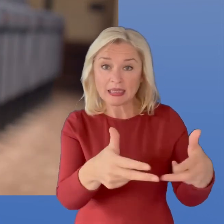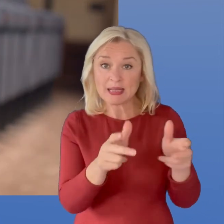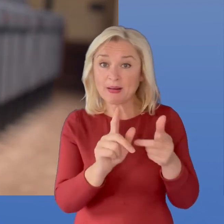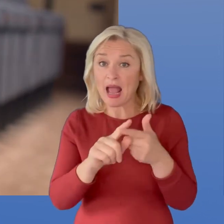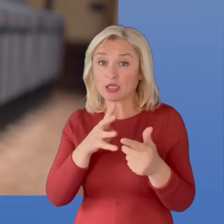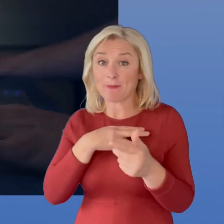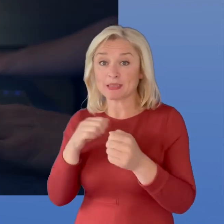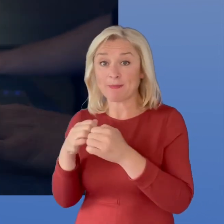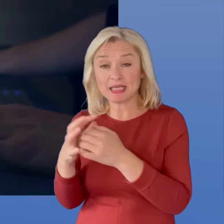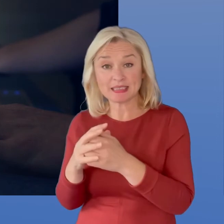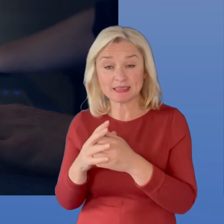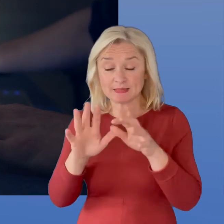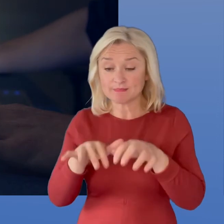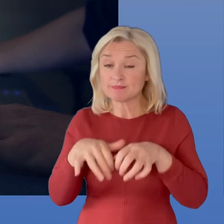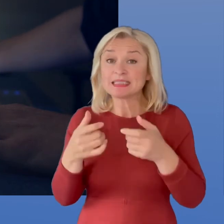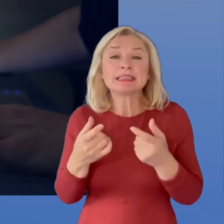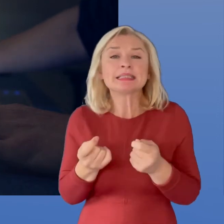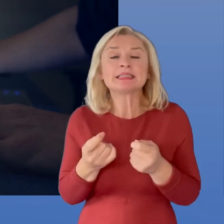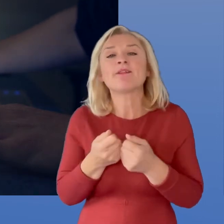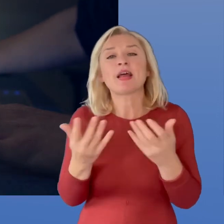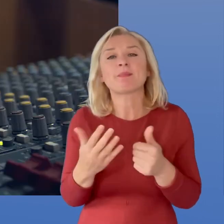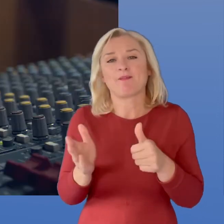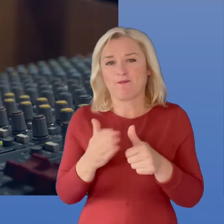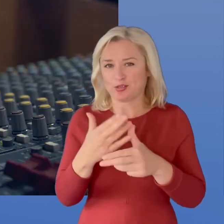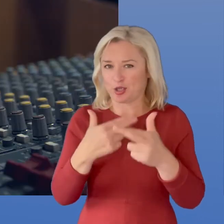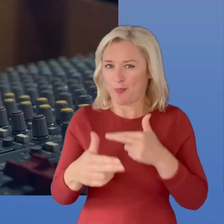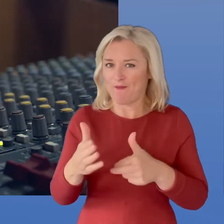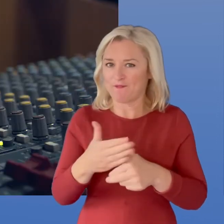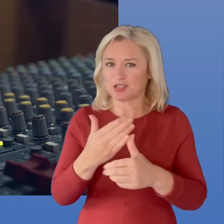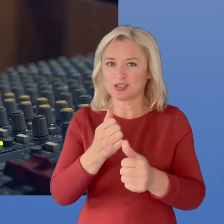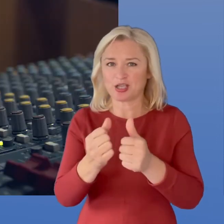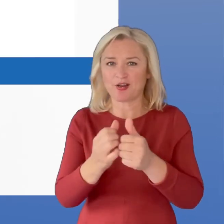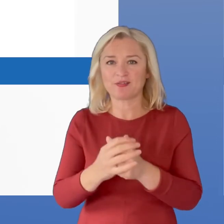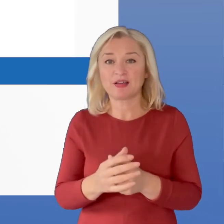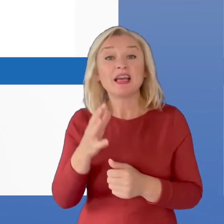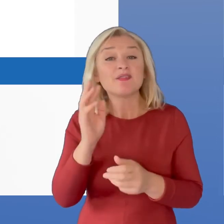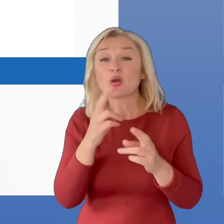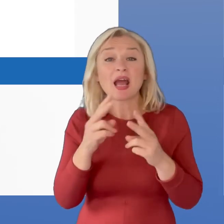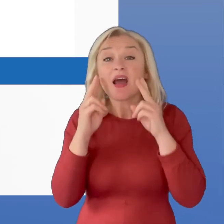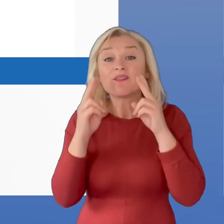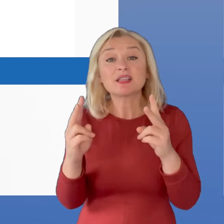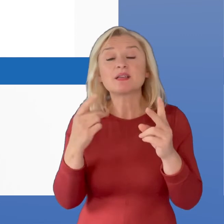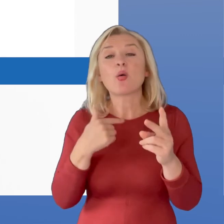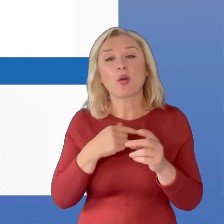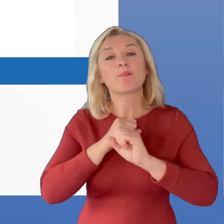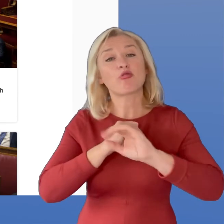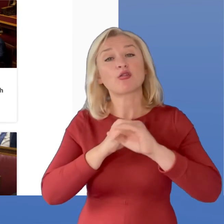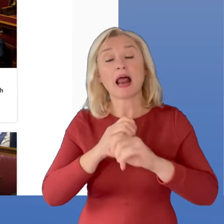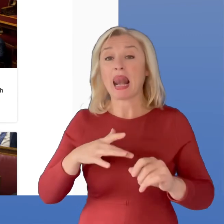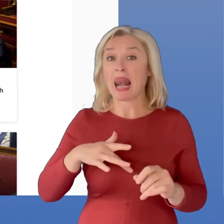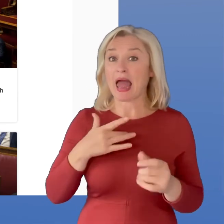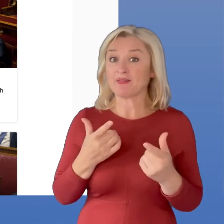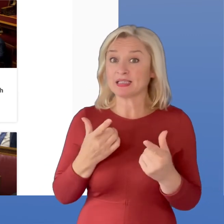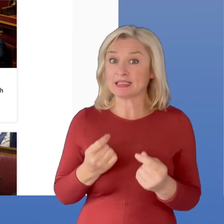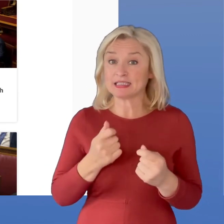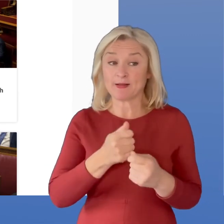basis. For those of you who can't visit the building, we broadcast live sittings of the Assembly every Monday and Tuesday, as well as committee meetings